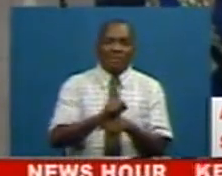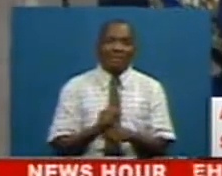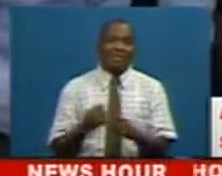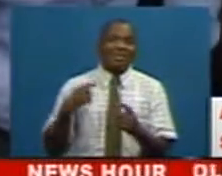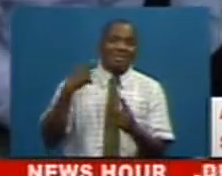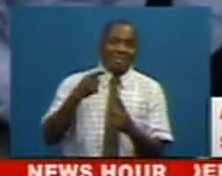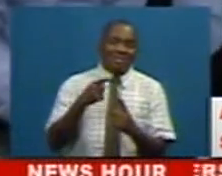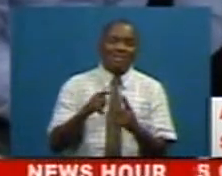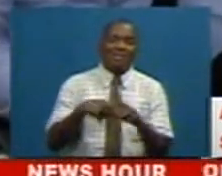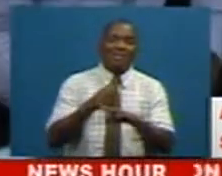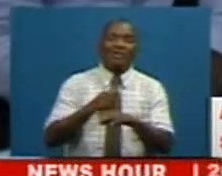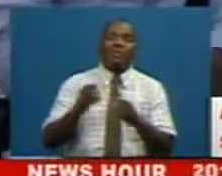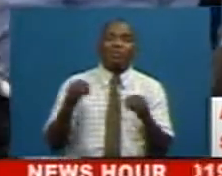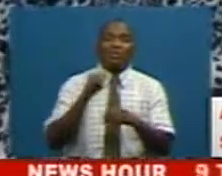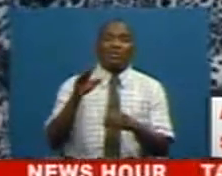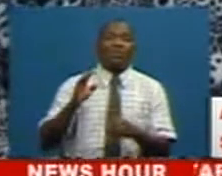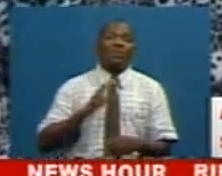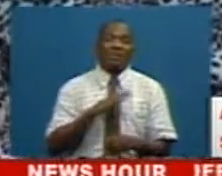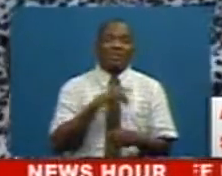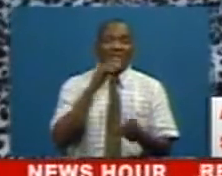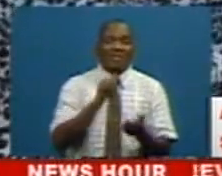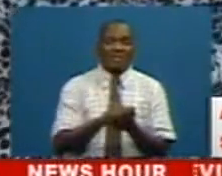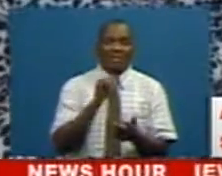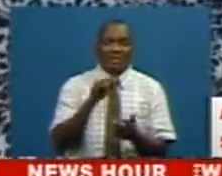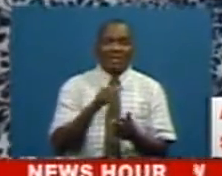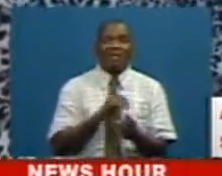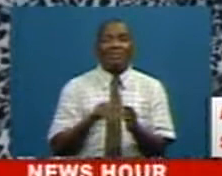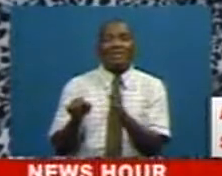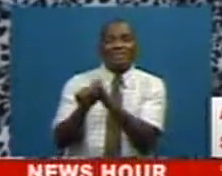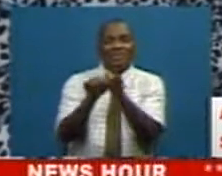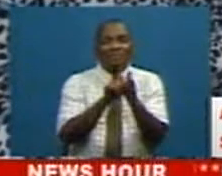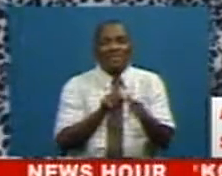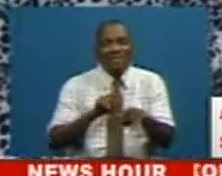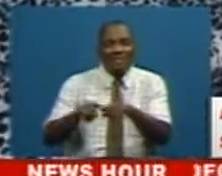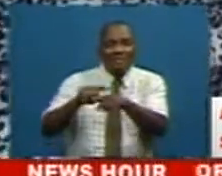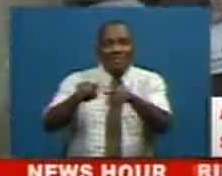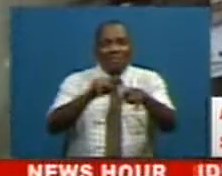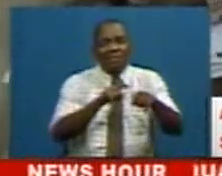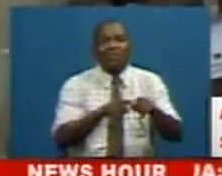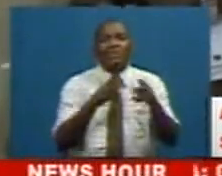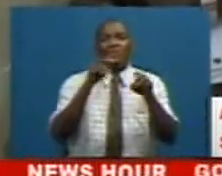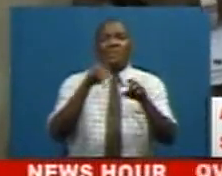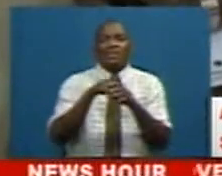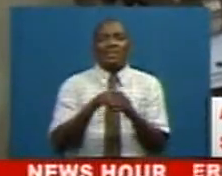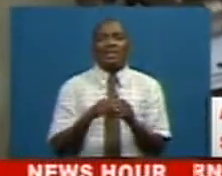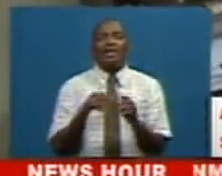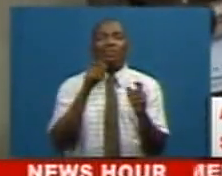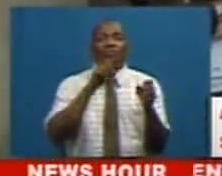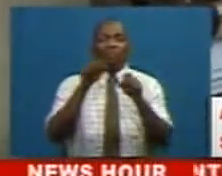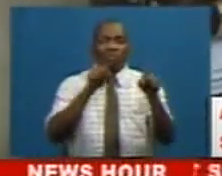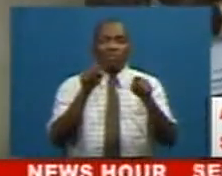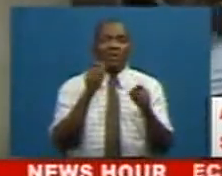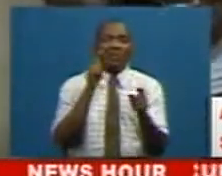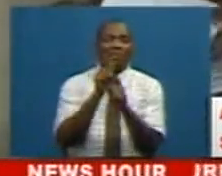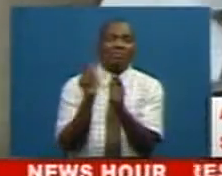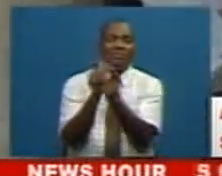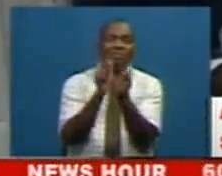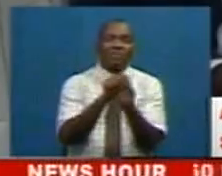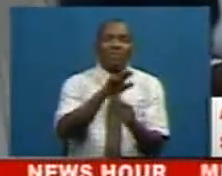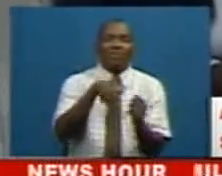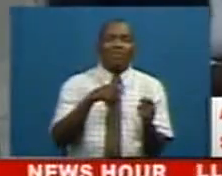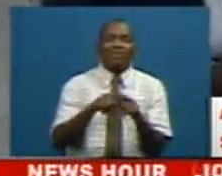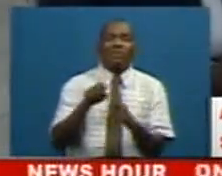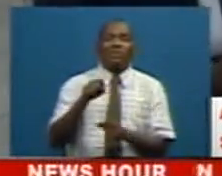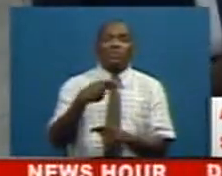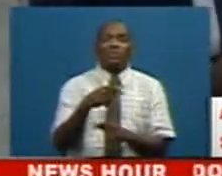Since coming into office, the committee says it has identified series of defects in football after engaging with various